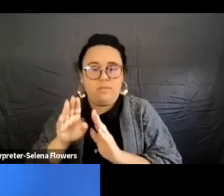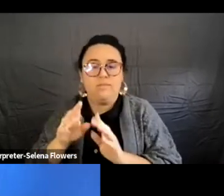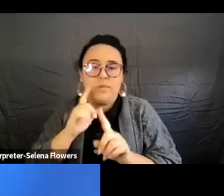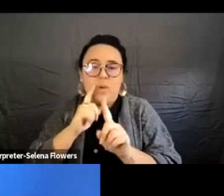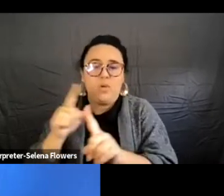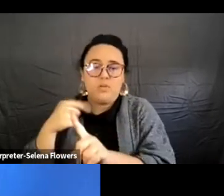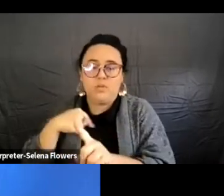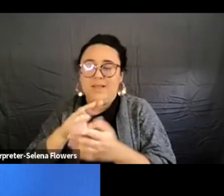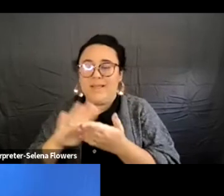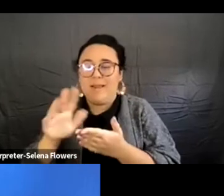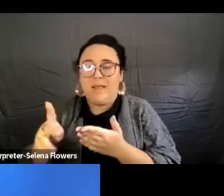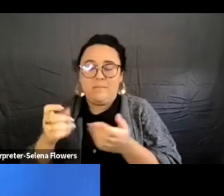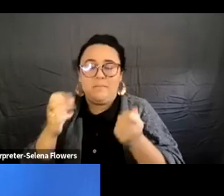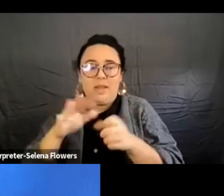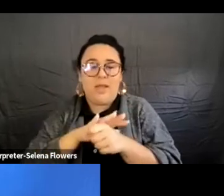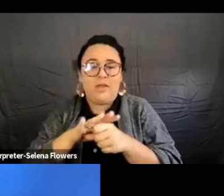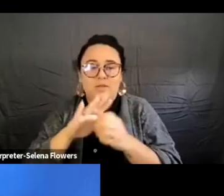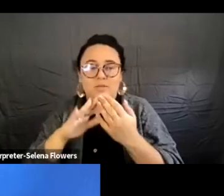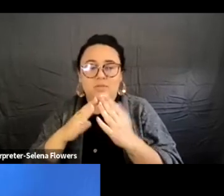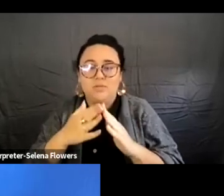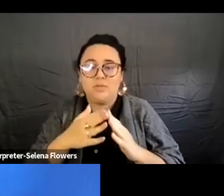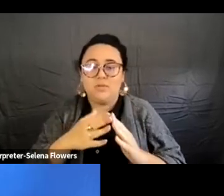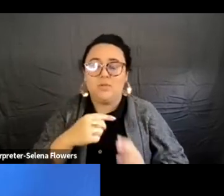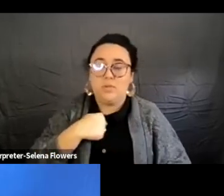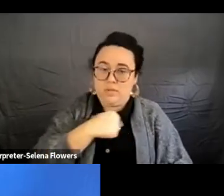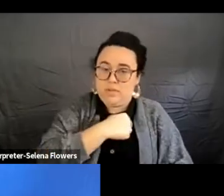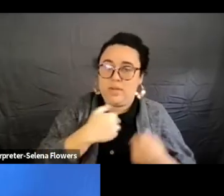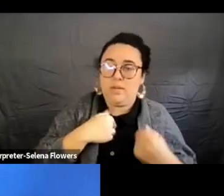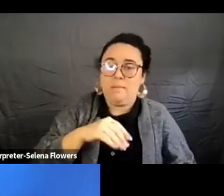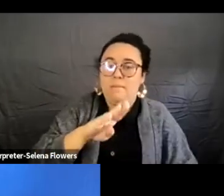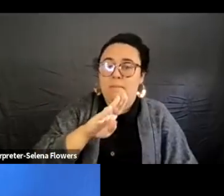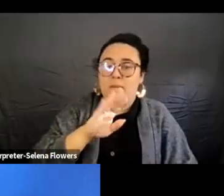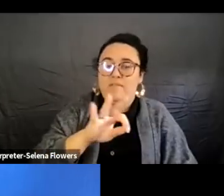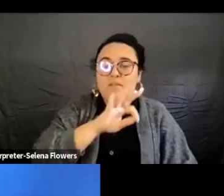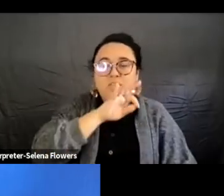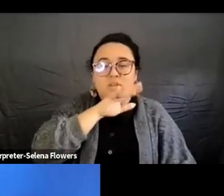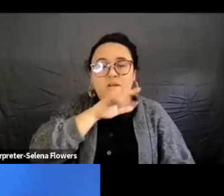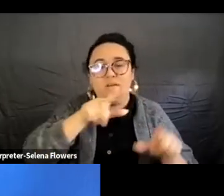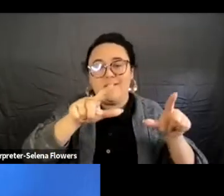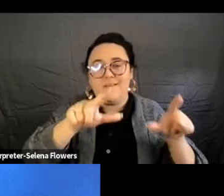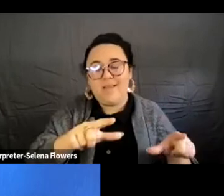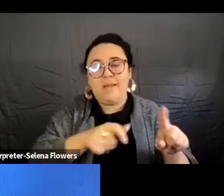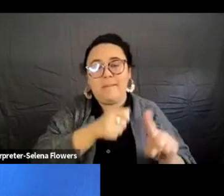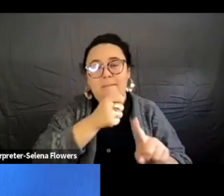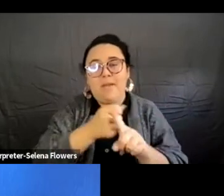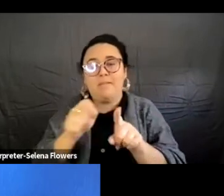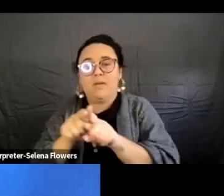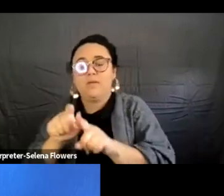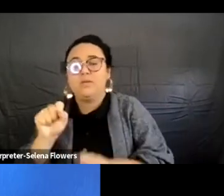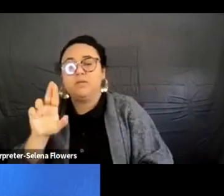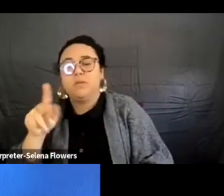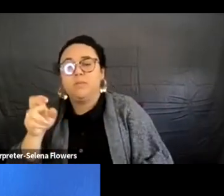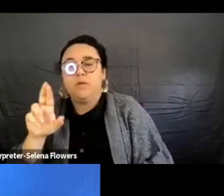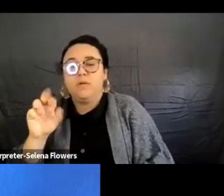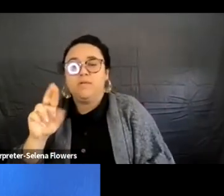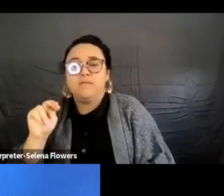So we don't only have brownfield impacts, but we also have Superfund sites in our neighborhood. And so we started off